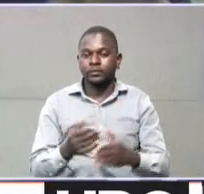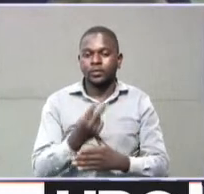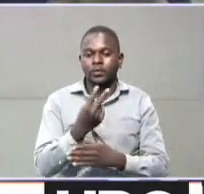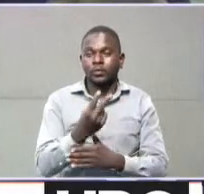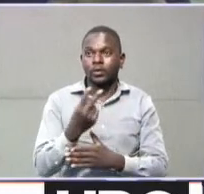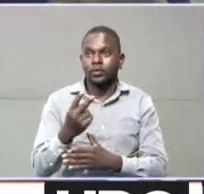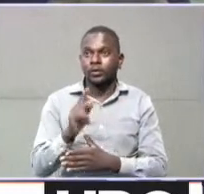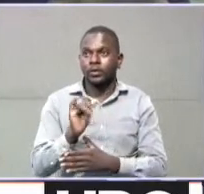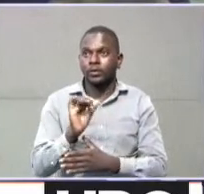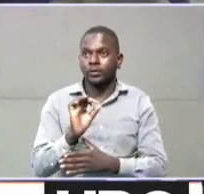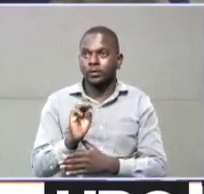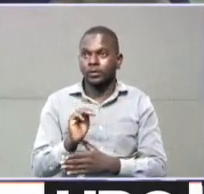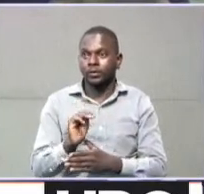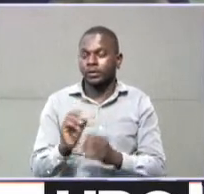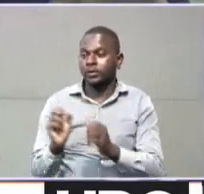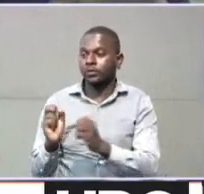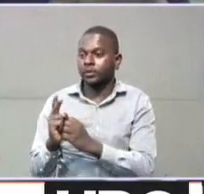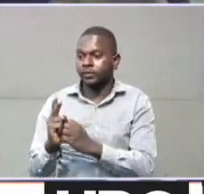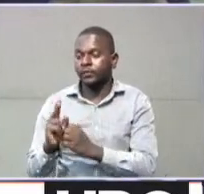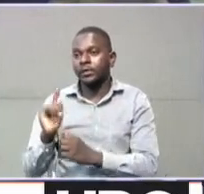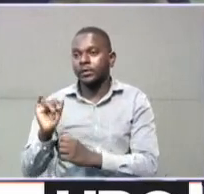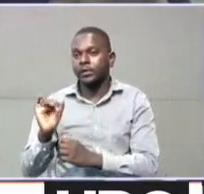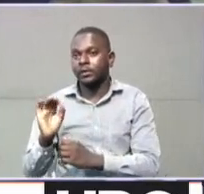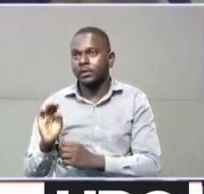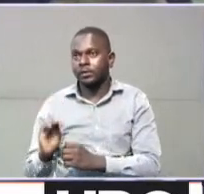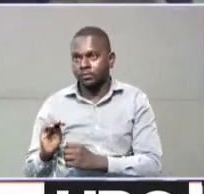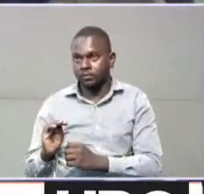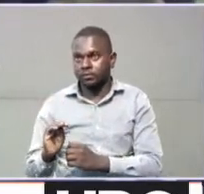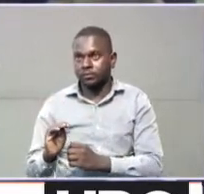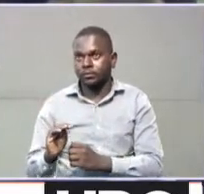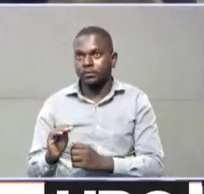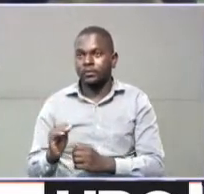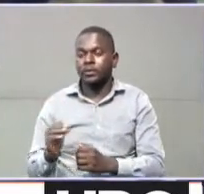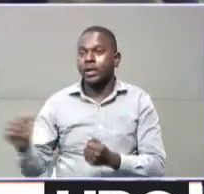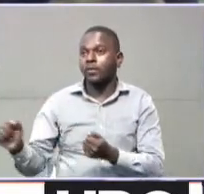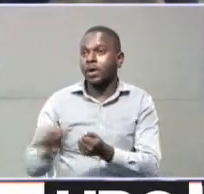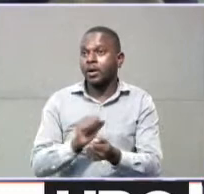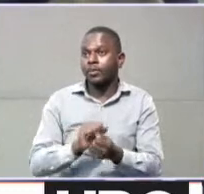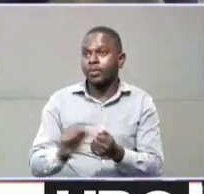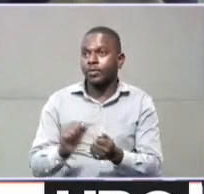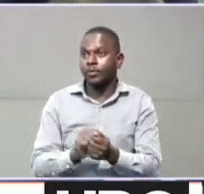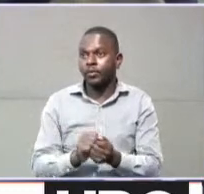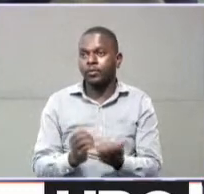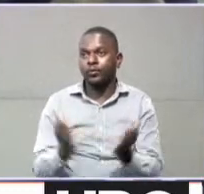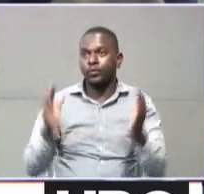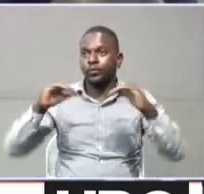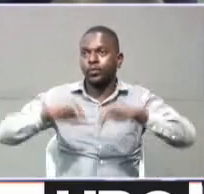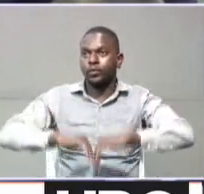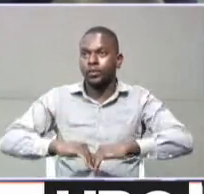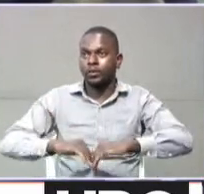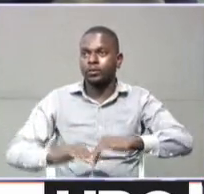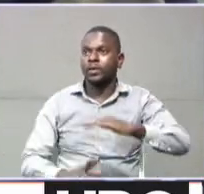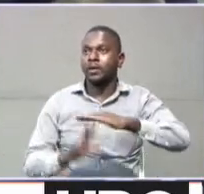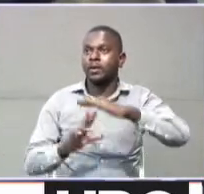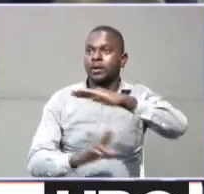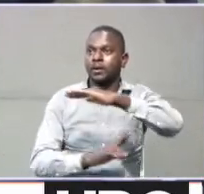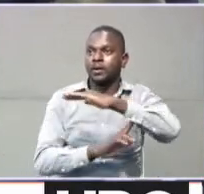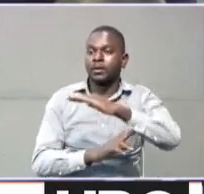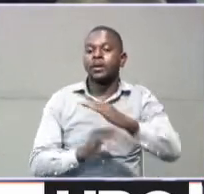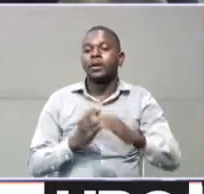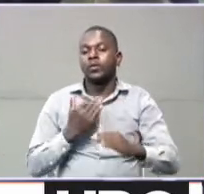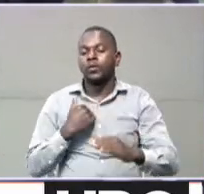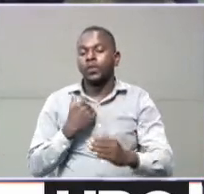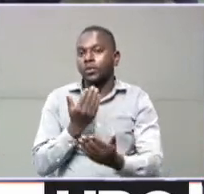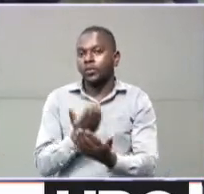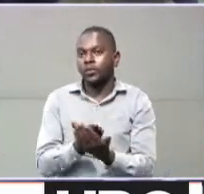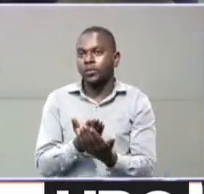kilometers and 12 kilometers have been completely destroyed and washed away so i actually wanted to